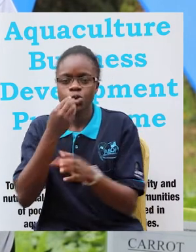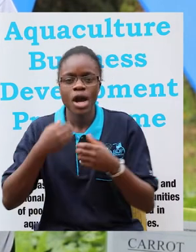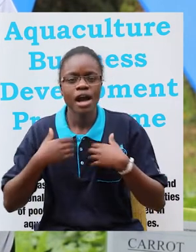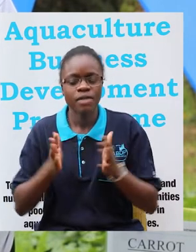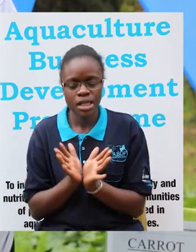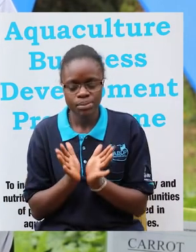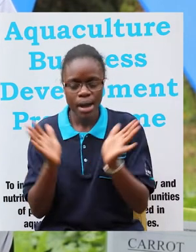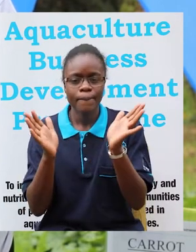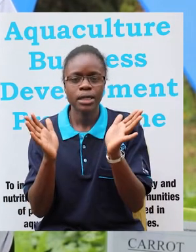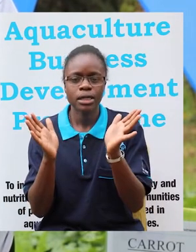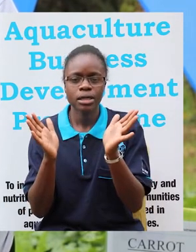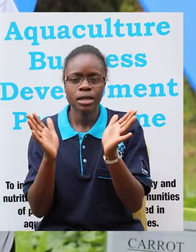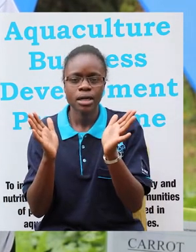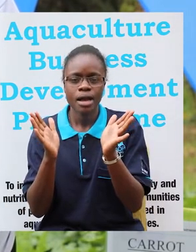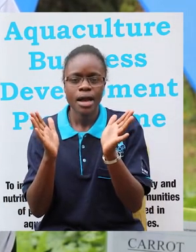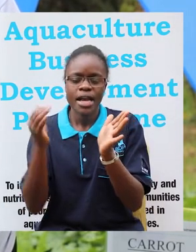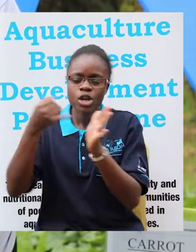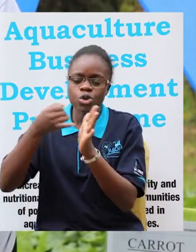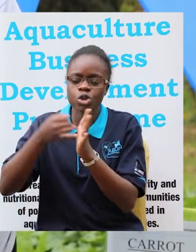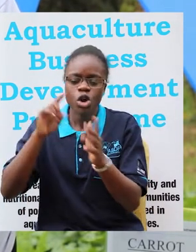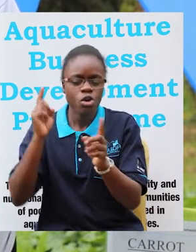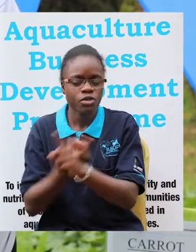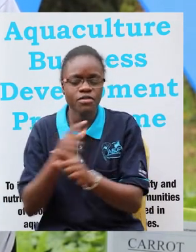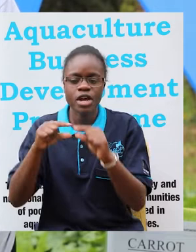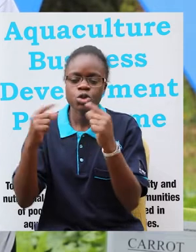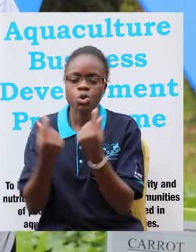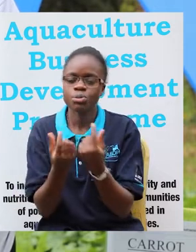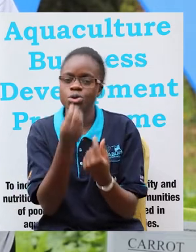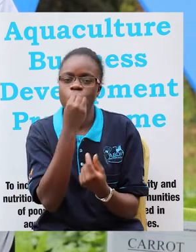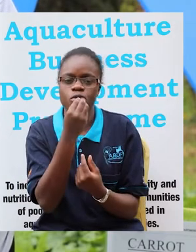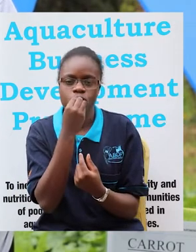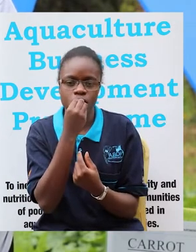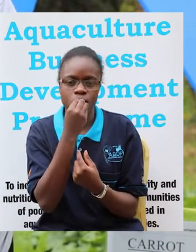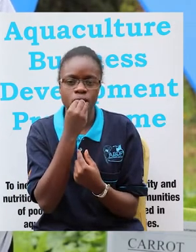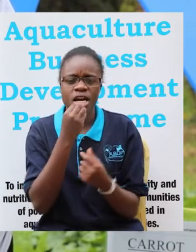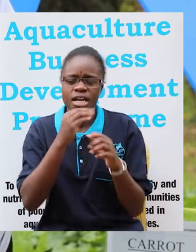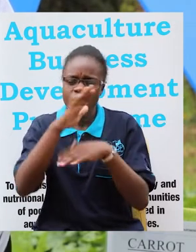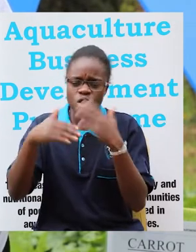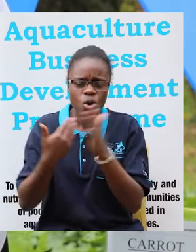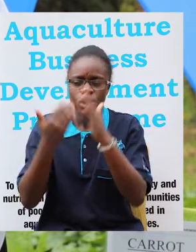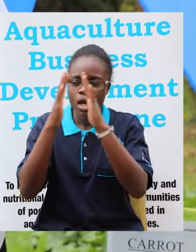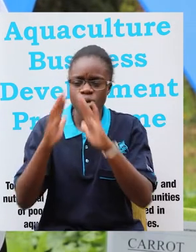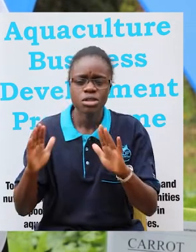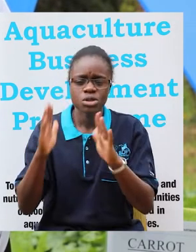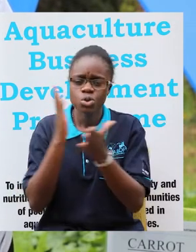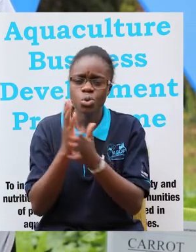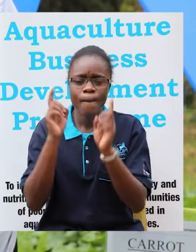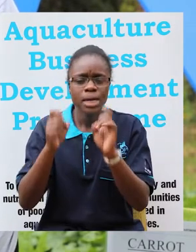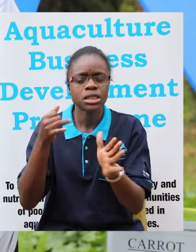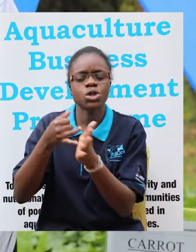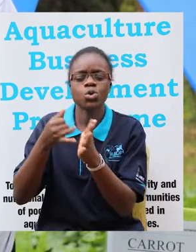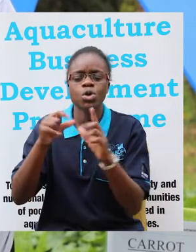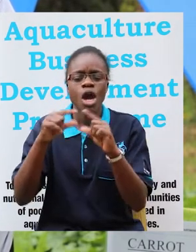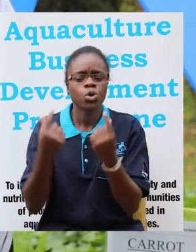our diet is diverse. ABDP strives that all our households have